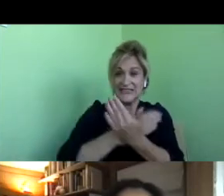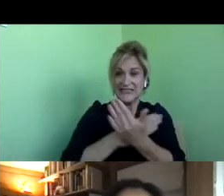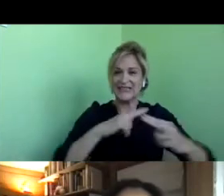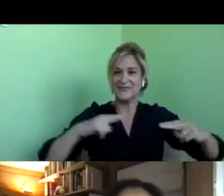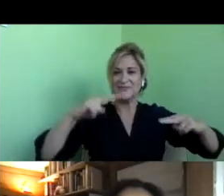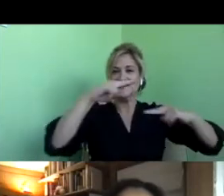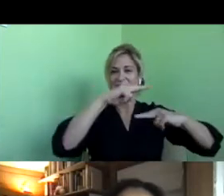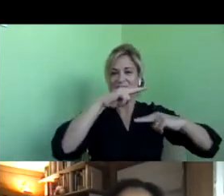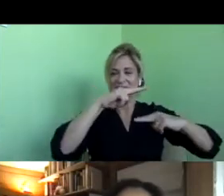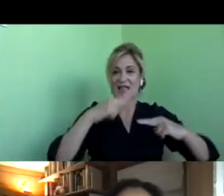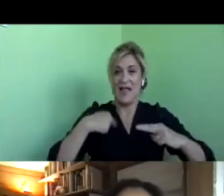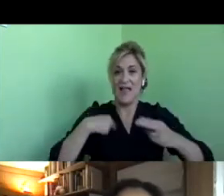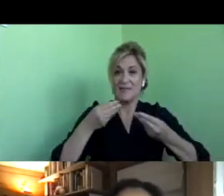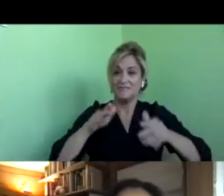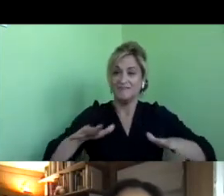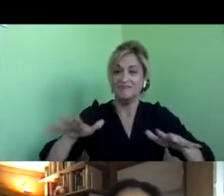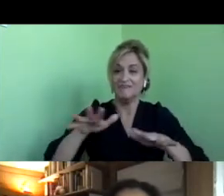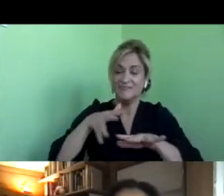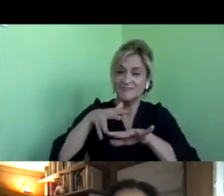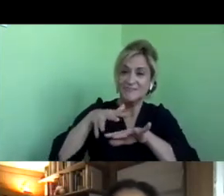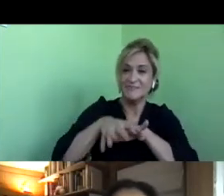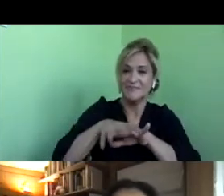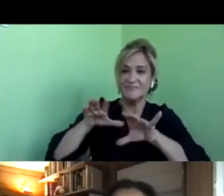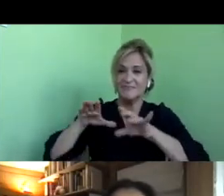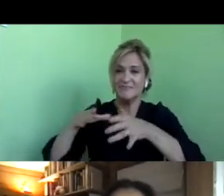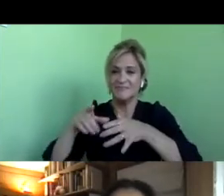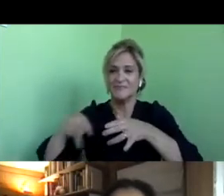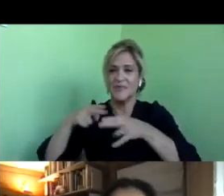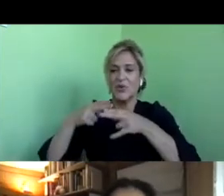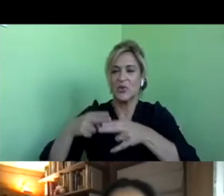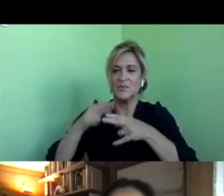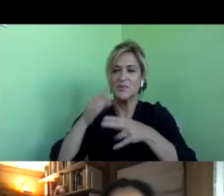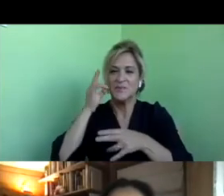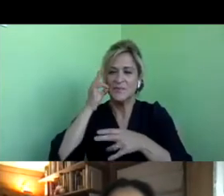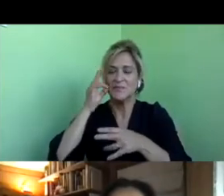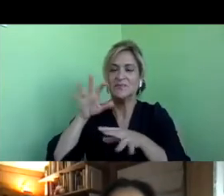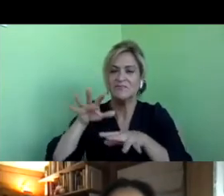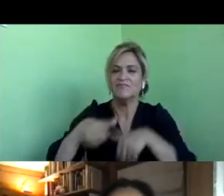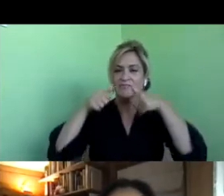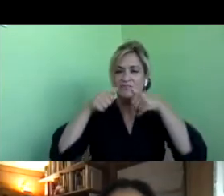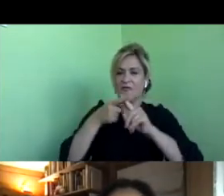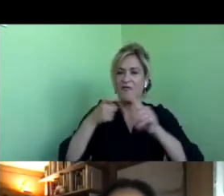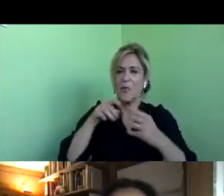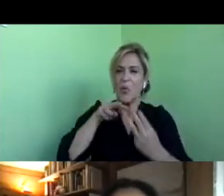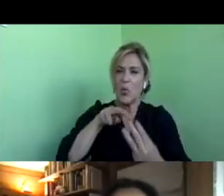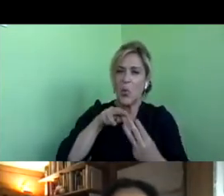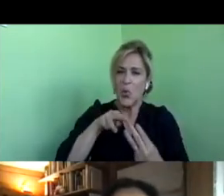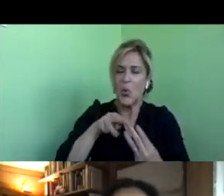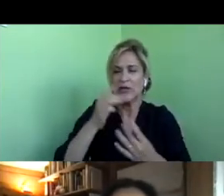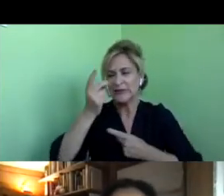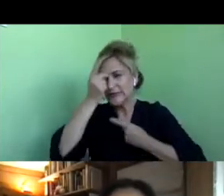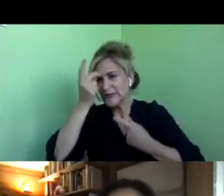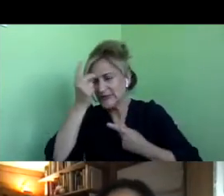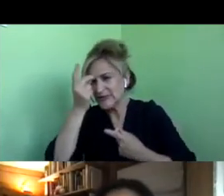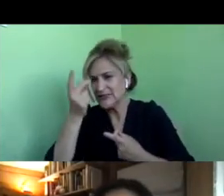of the Mohicans and Munsee Lenape on land that was seized through war, disease, and forcible relocation by